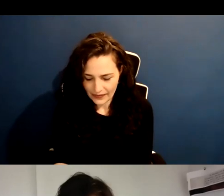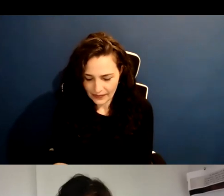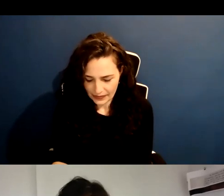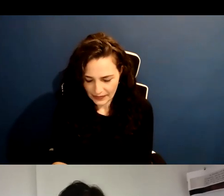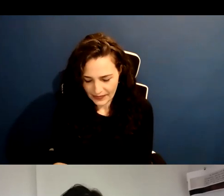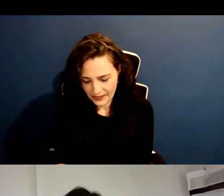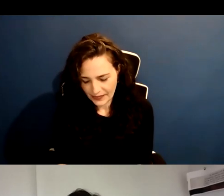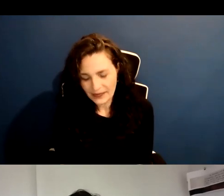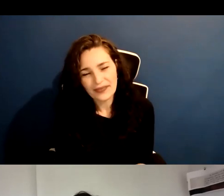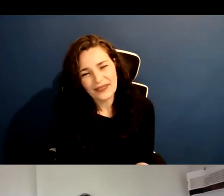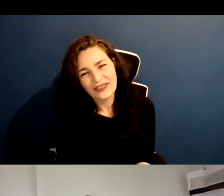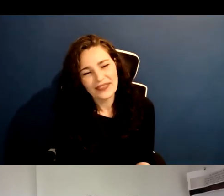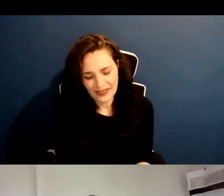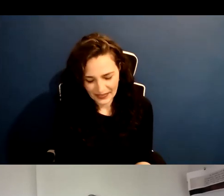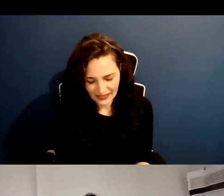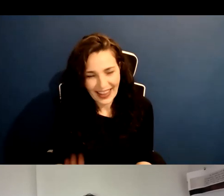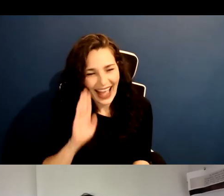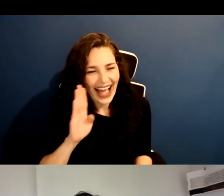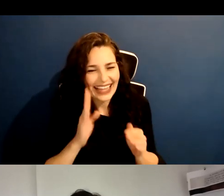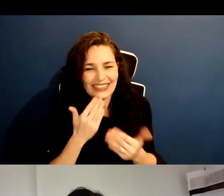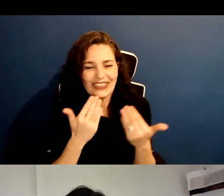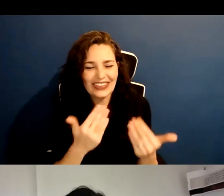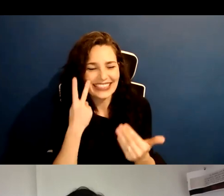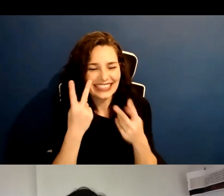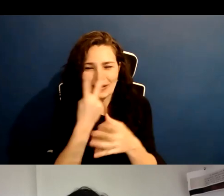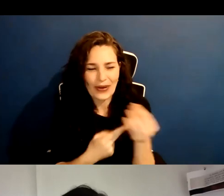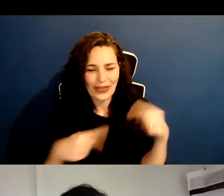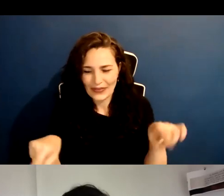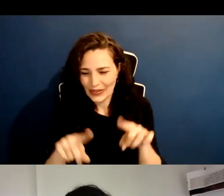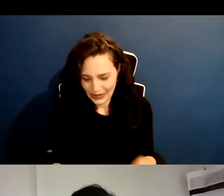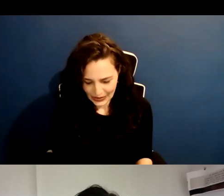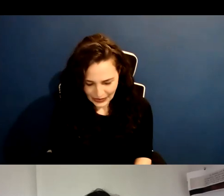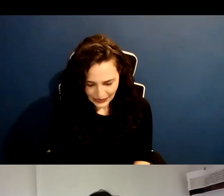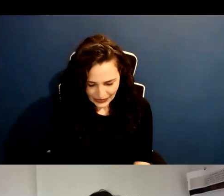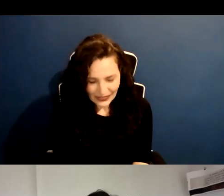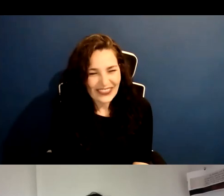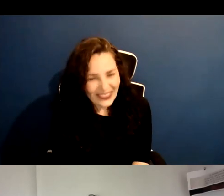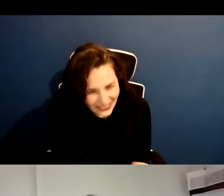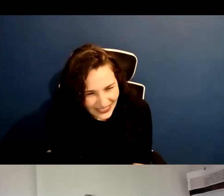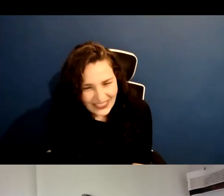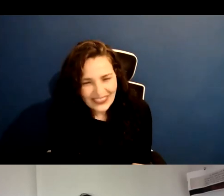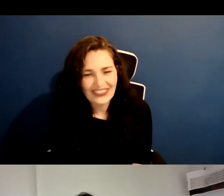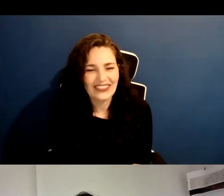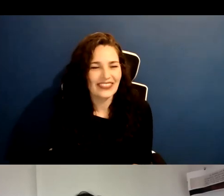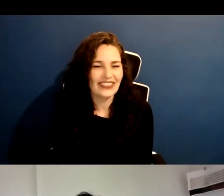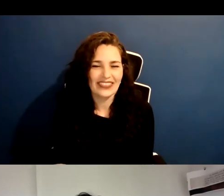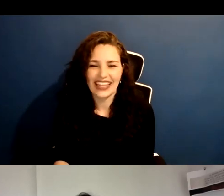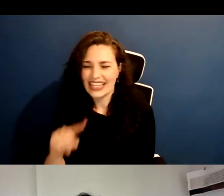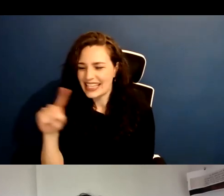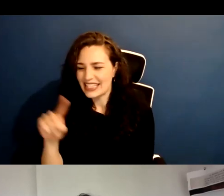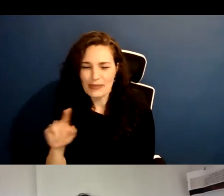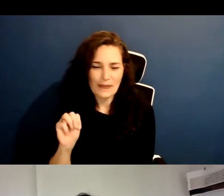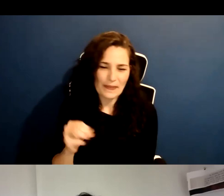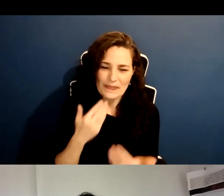Hi, it's so great to see both of you. Great to be here. Thank you. Thank you.